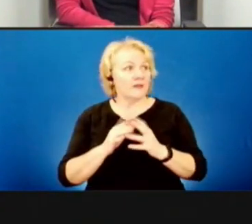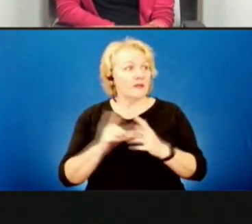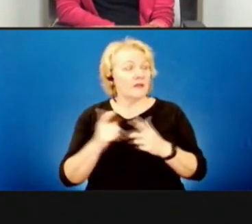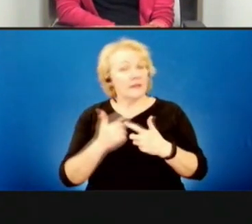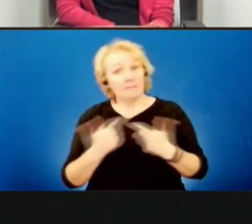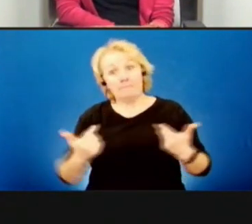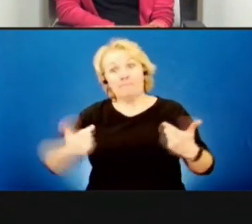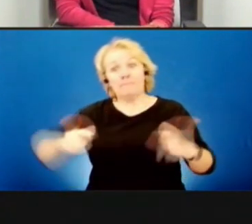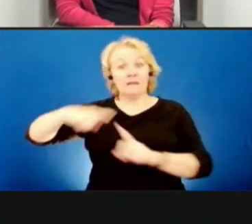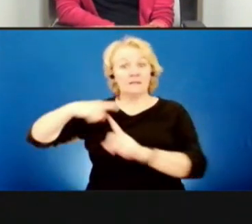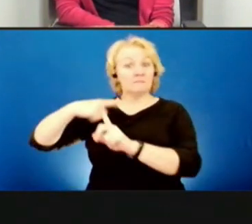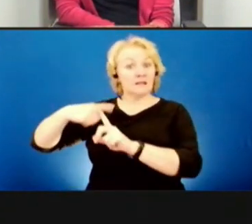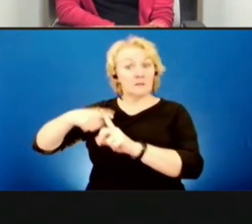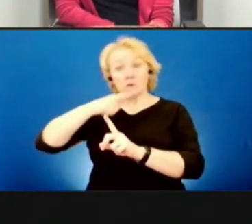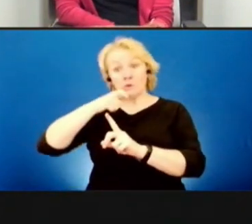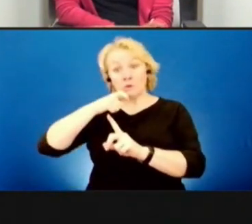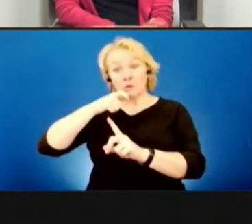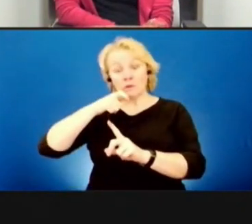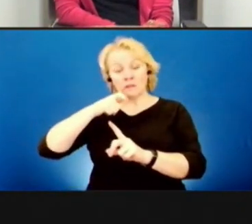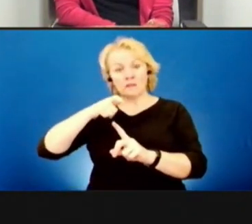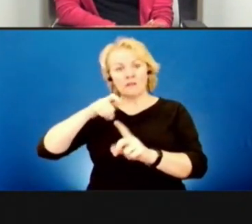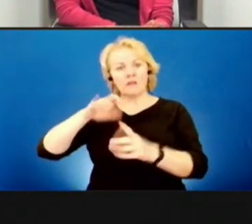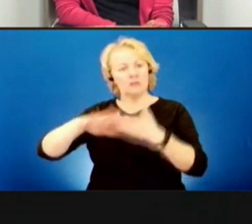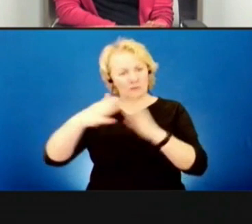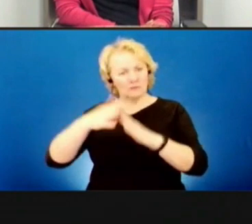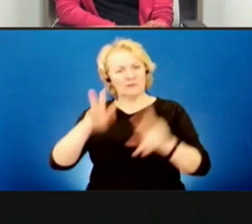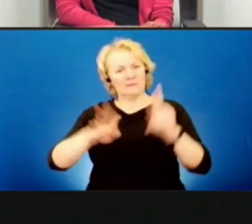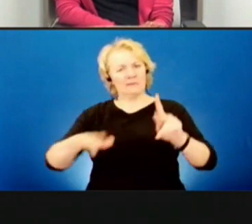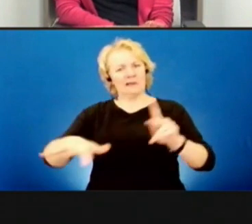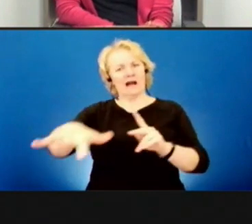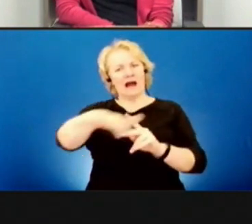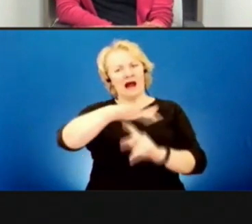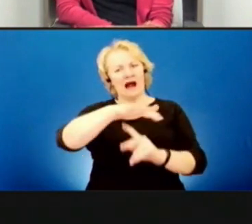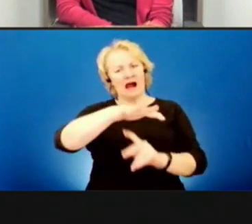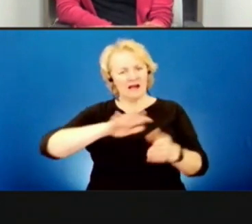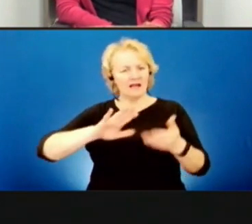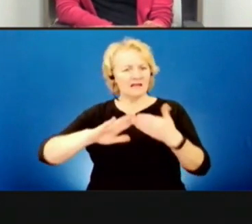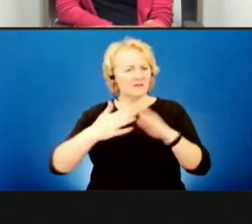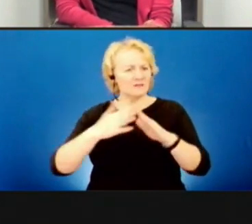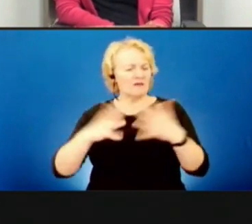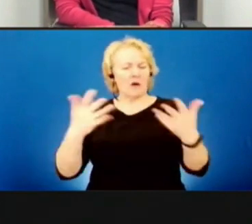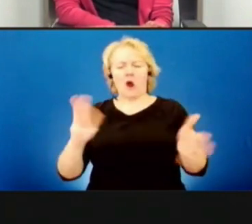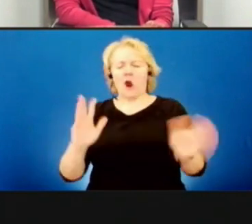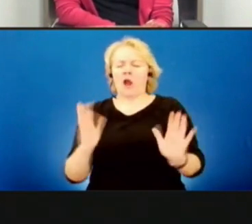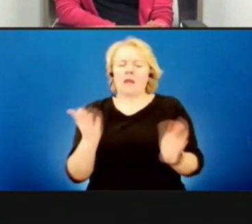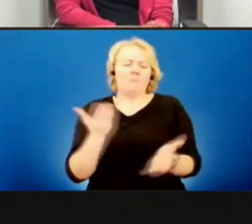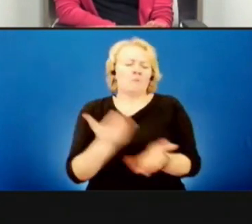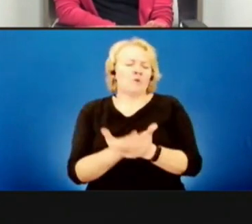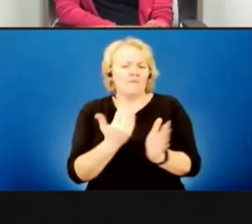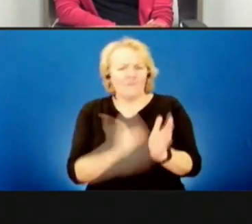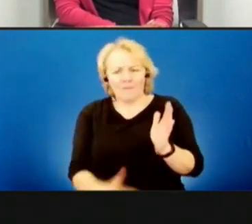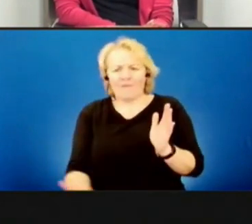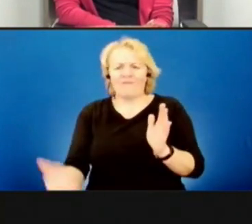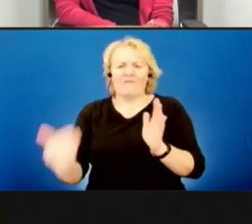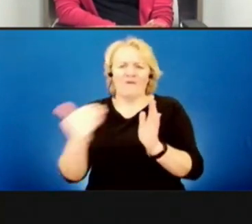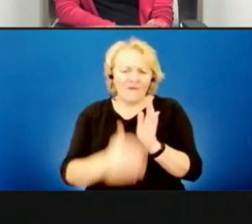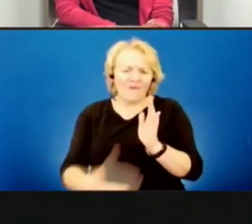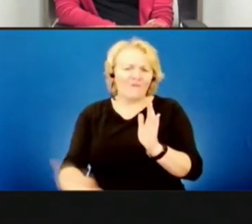asset is our community. Our community has proven time and time again that